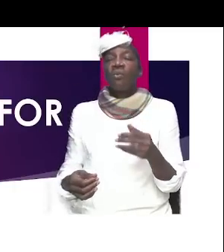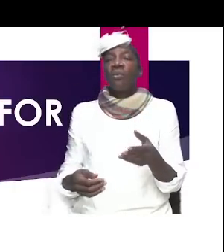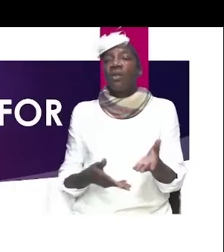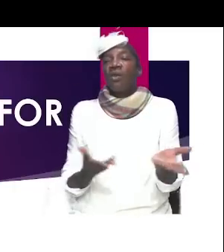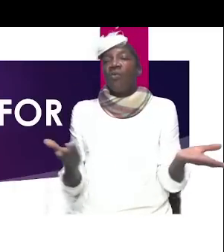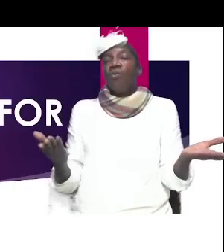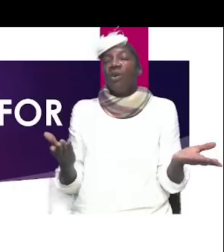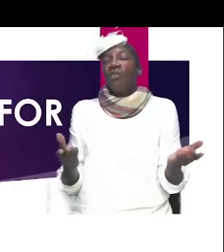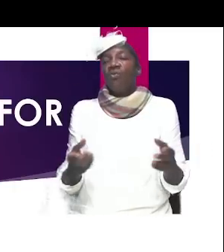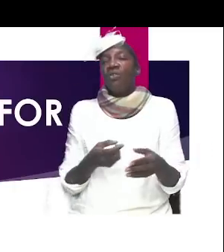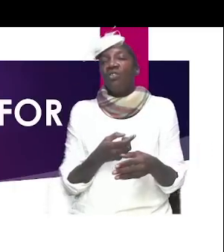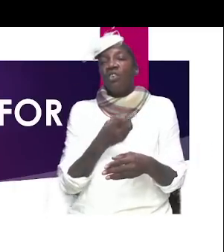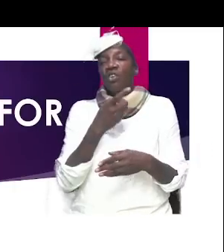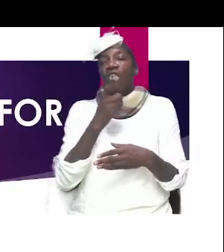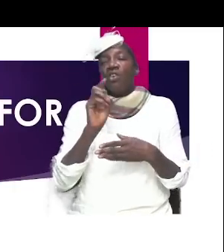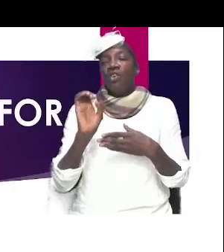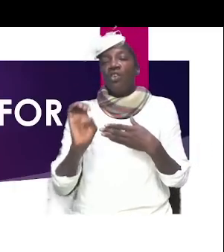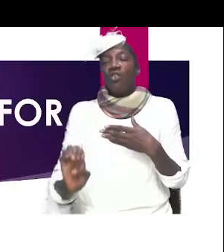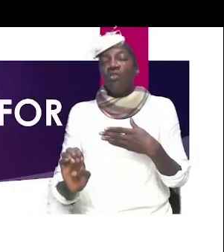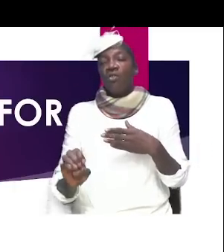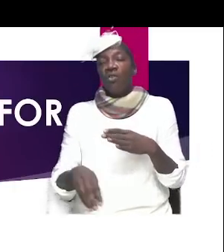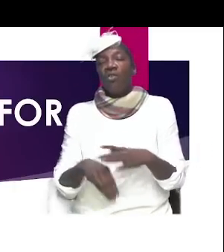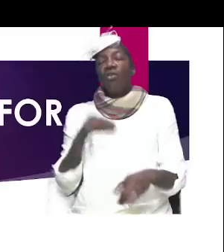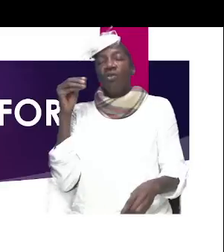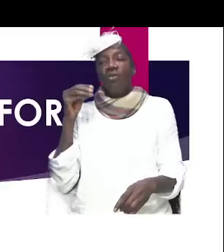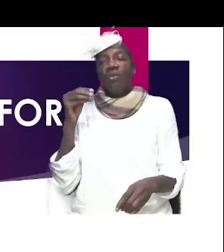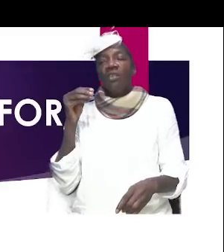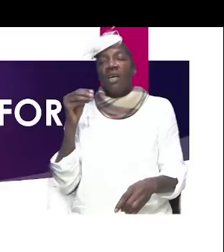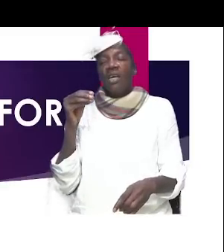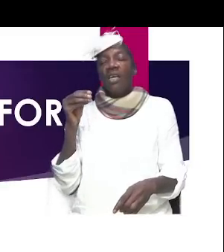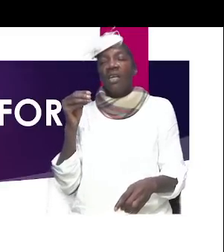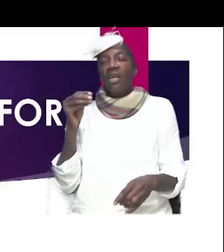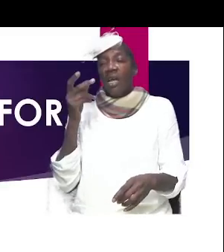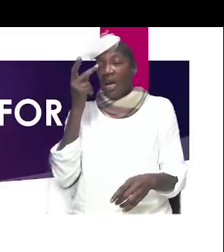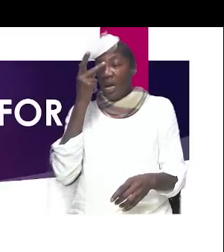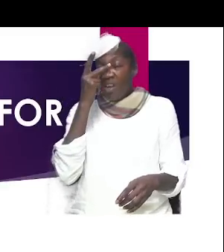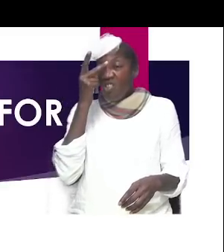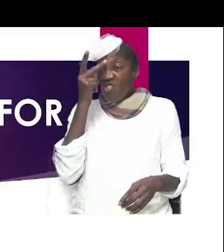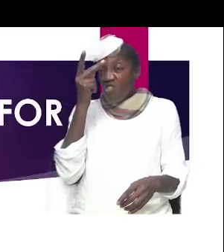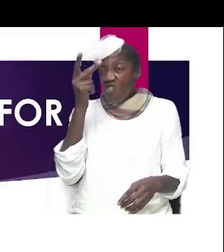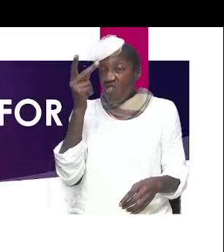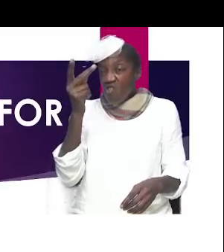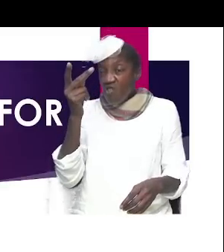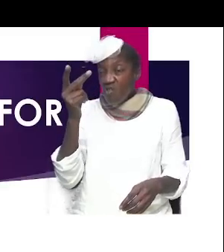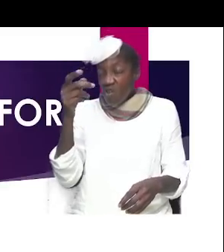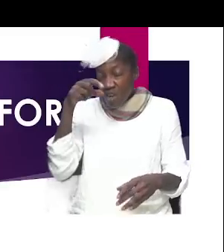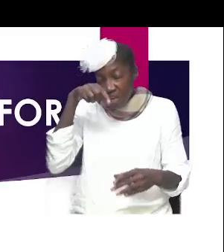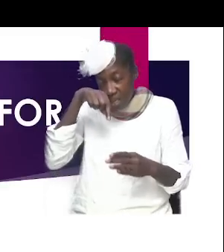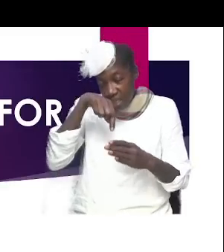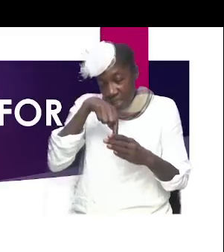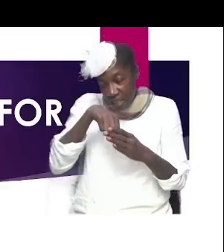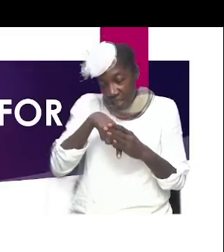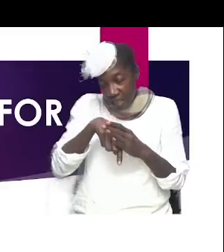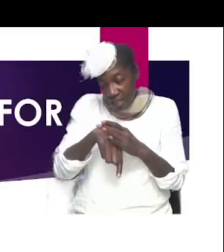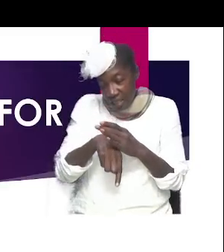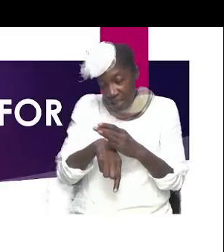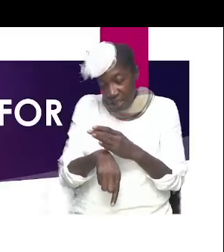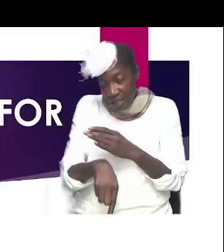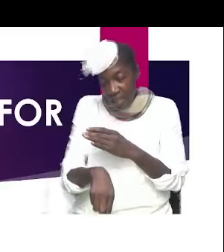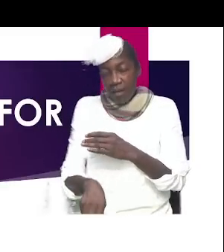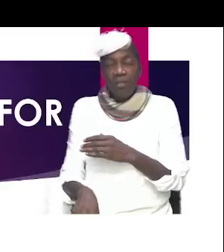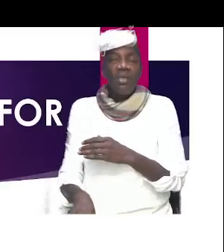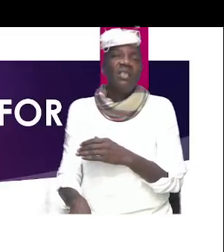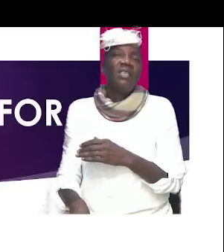on the outside. And he's going to be looking on the inside, deep, deep down. And on